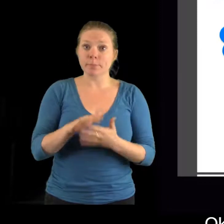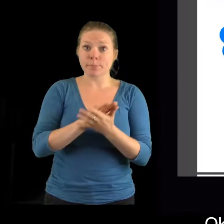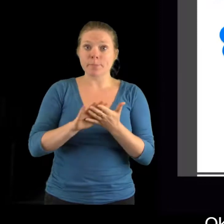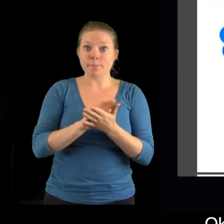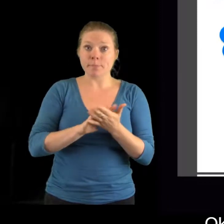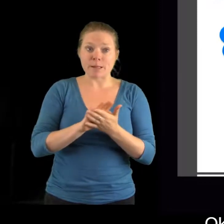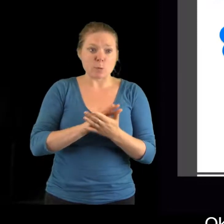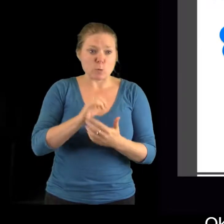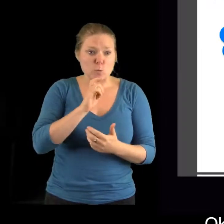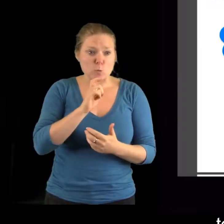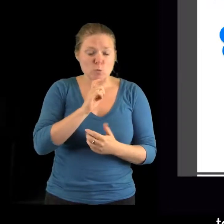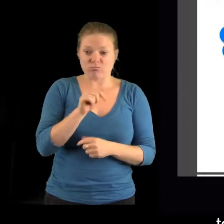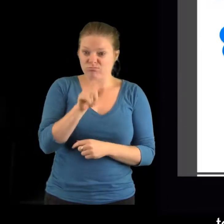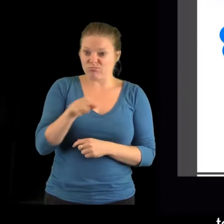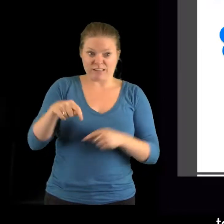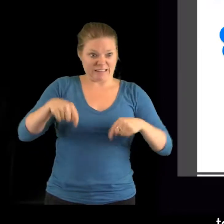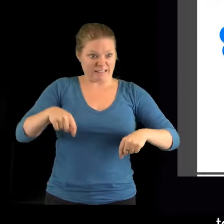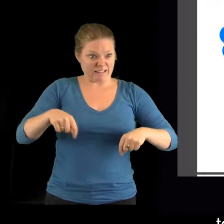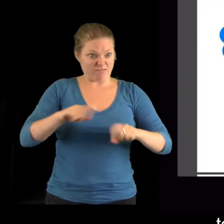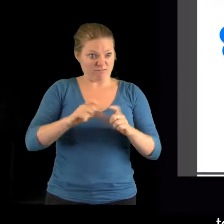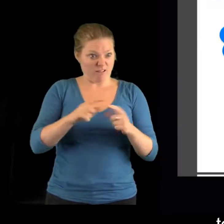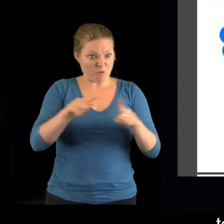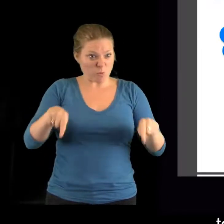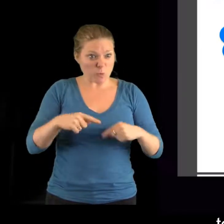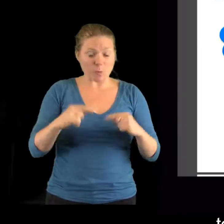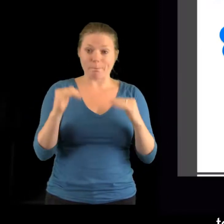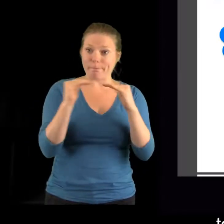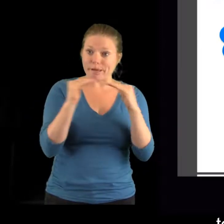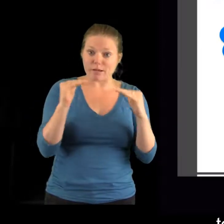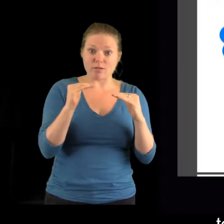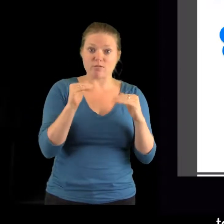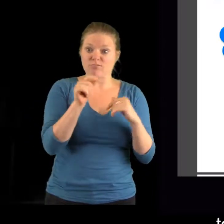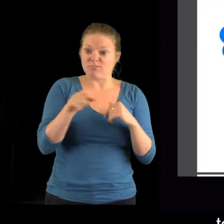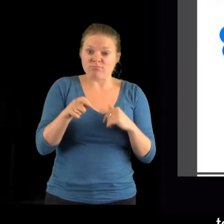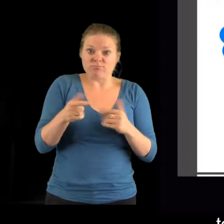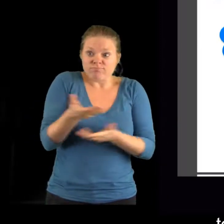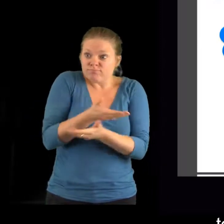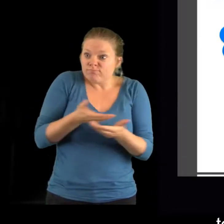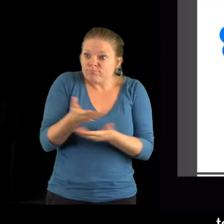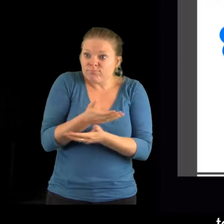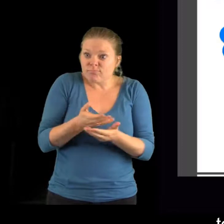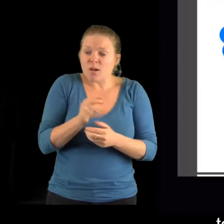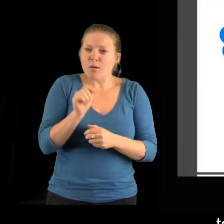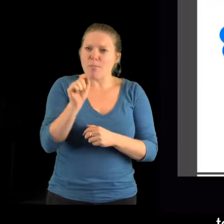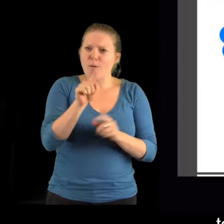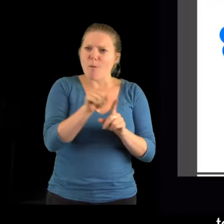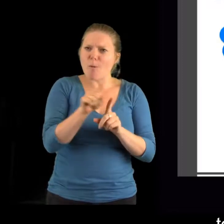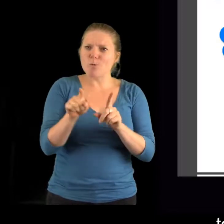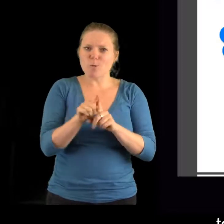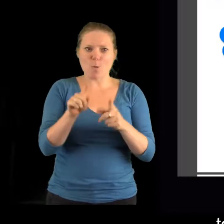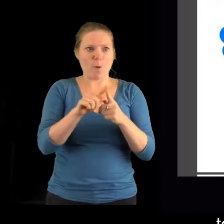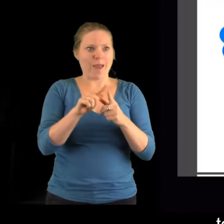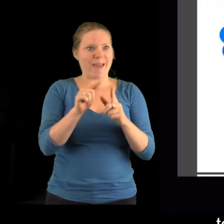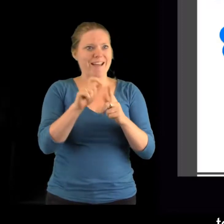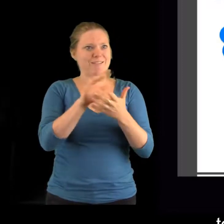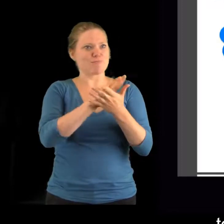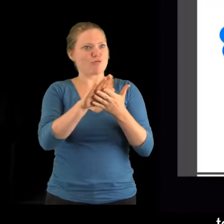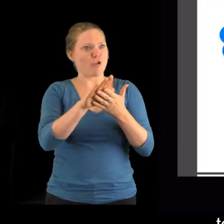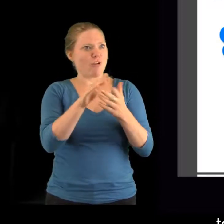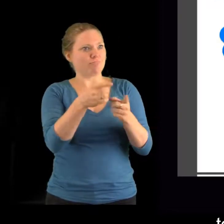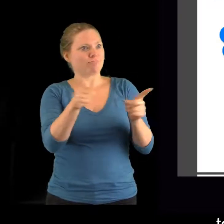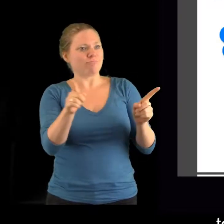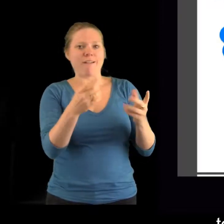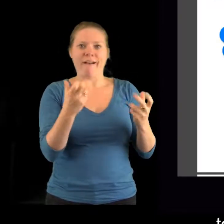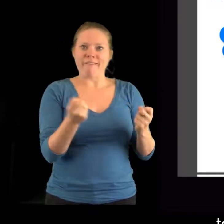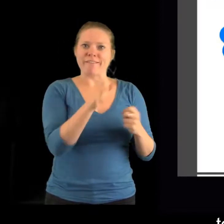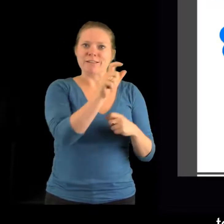your classrooms to Edinburgh to the UK, but also by way of professional